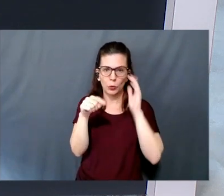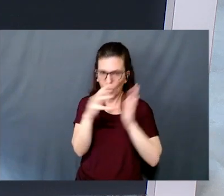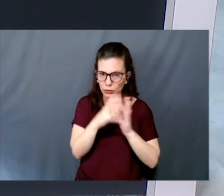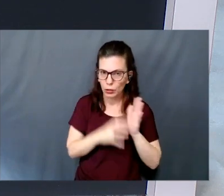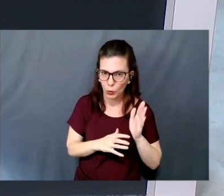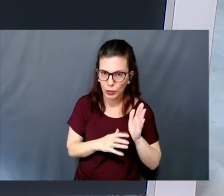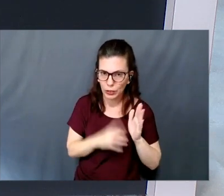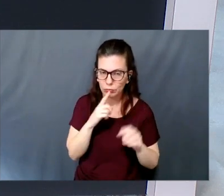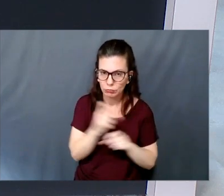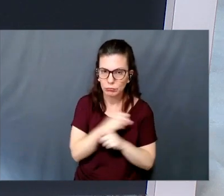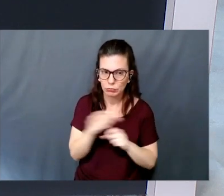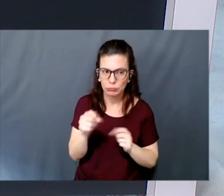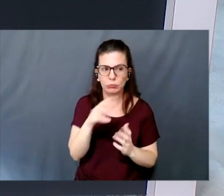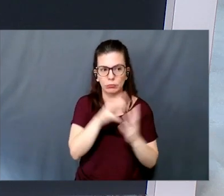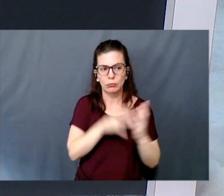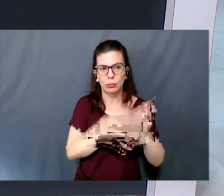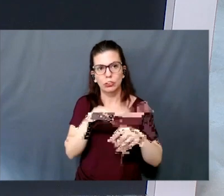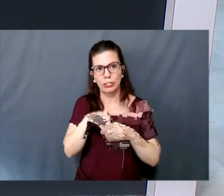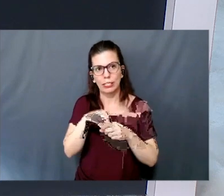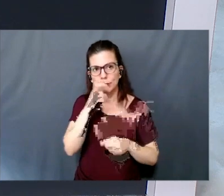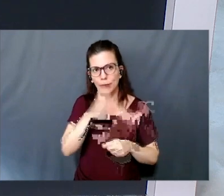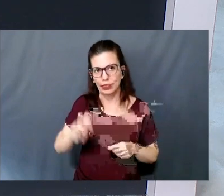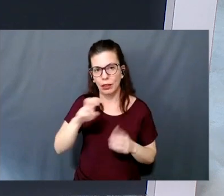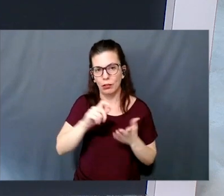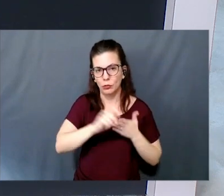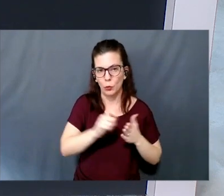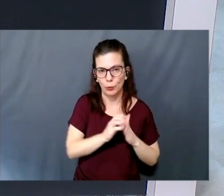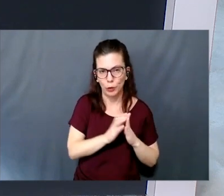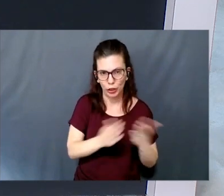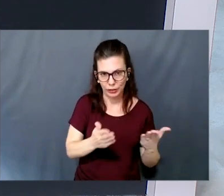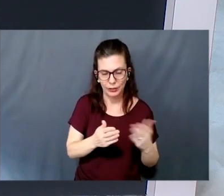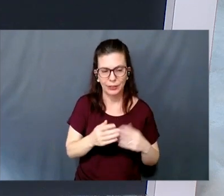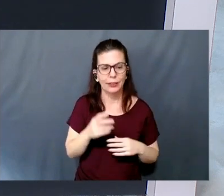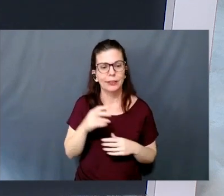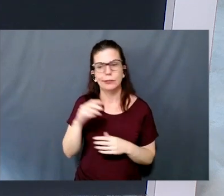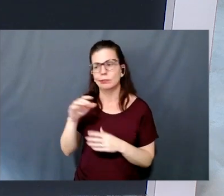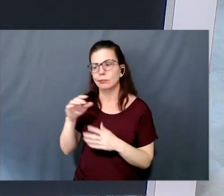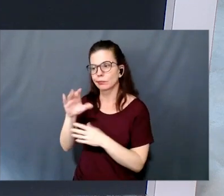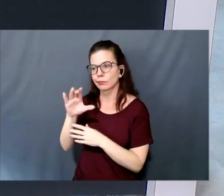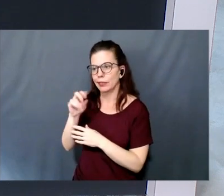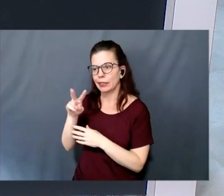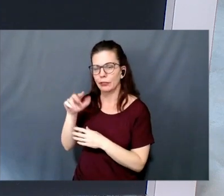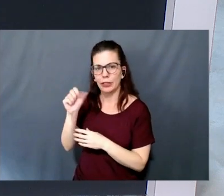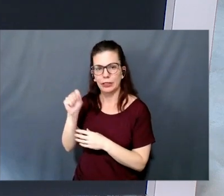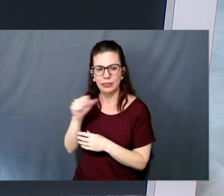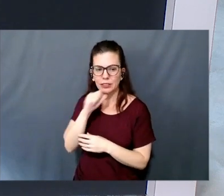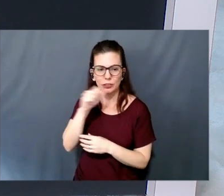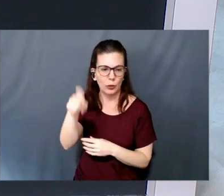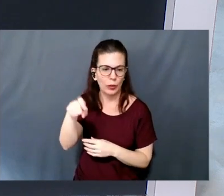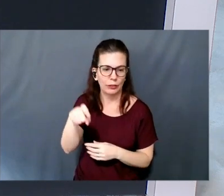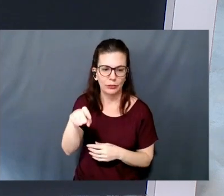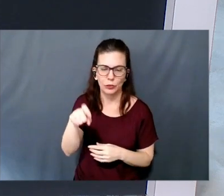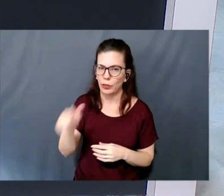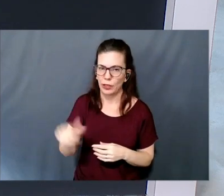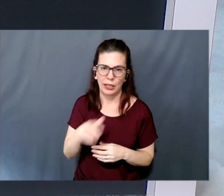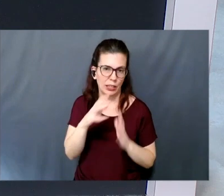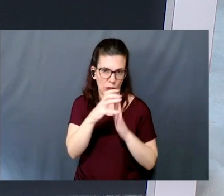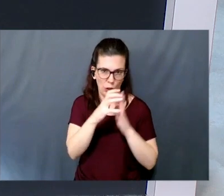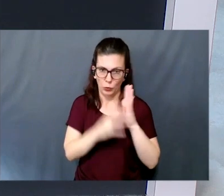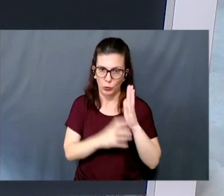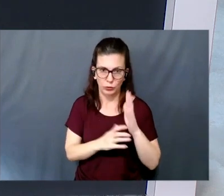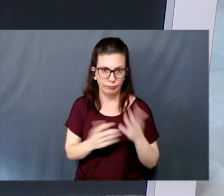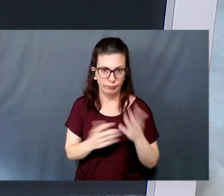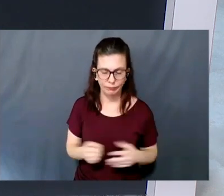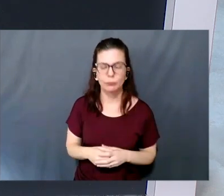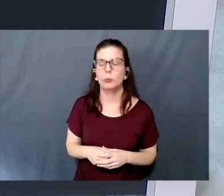of these Python notebooks, etc., and something like Canvas, where you don't have to have any code. And so I see the future of